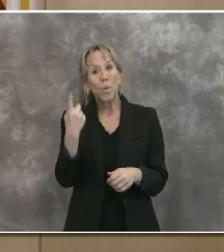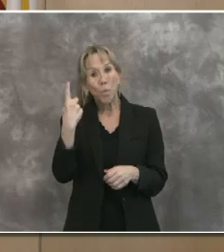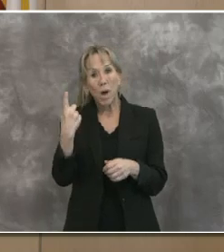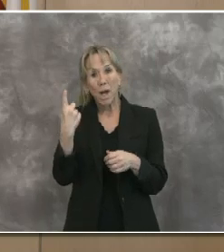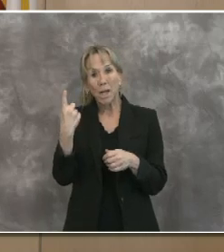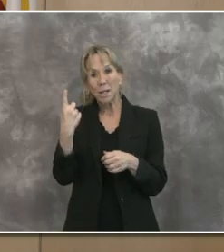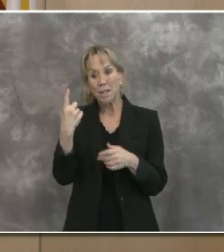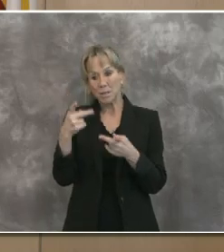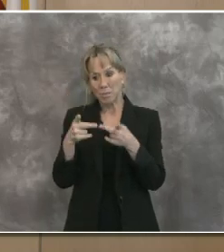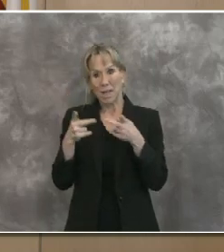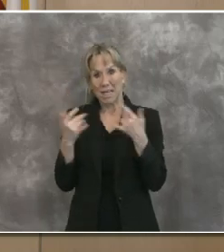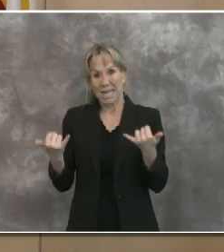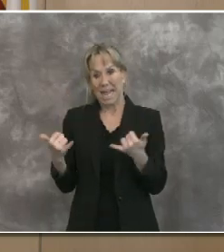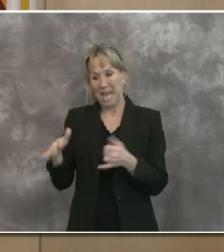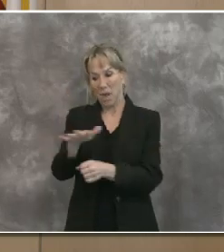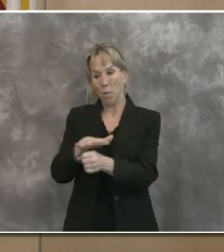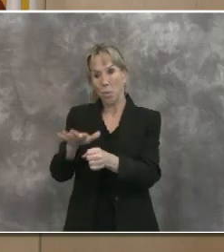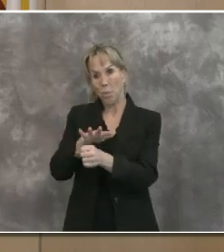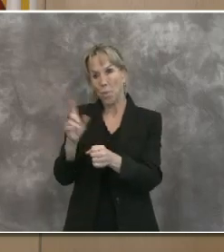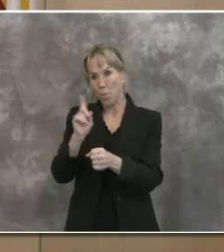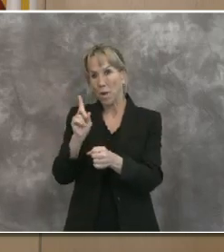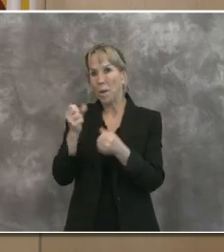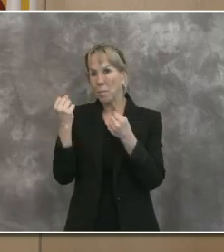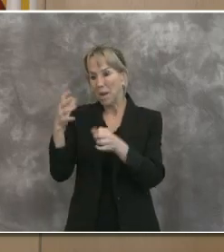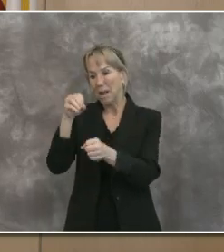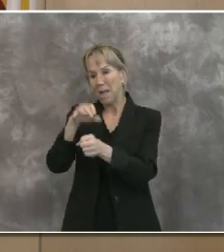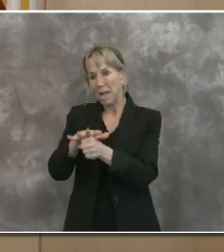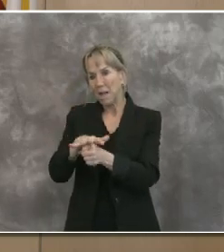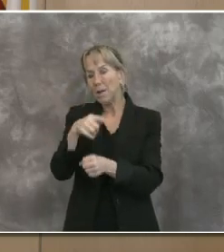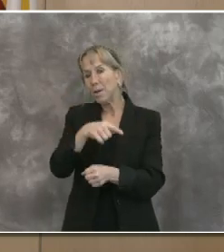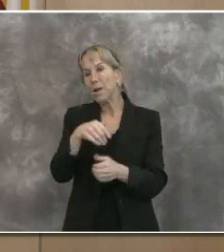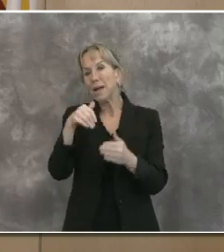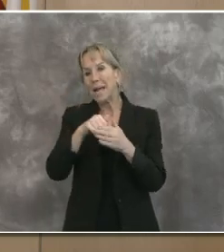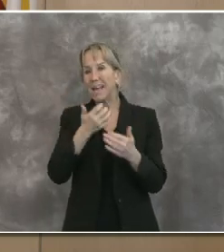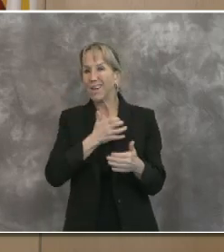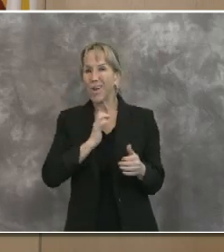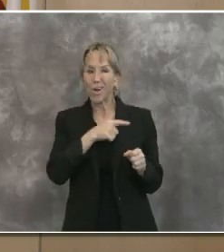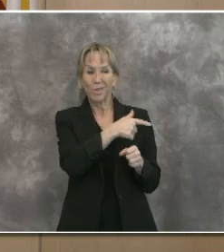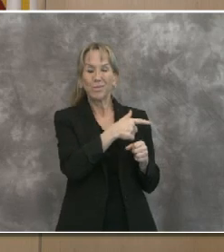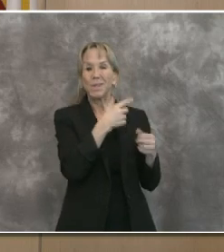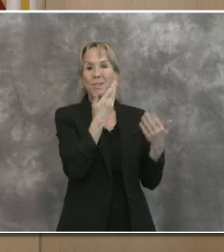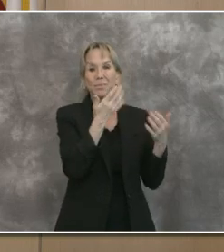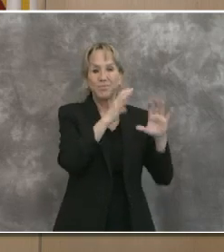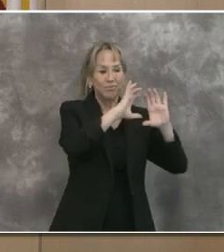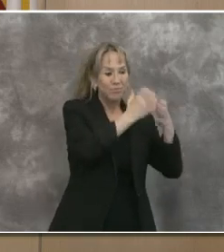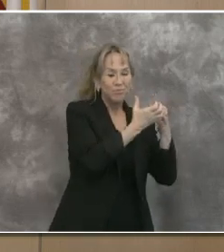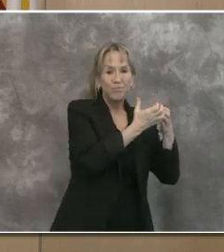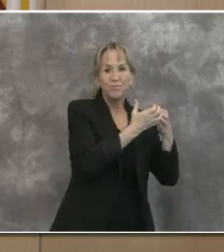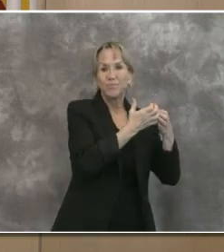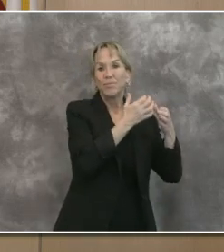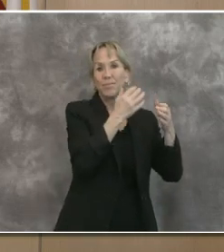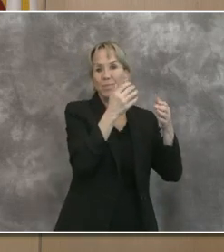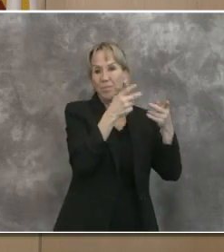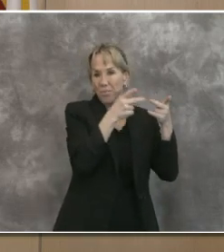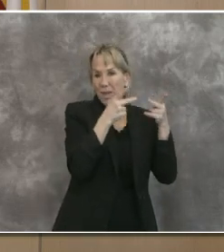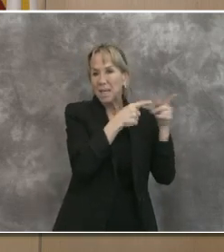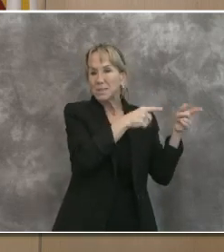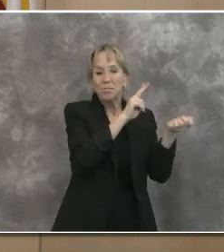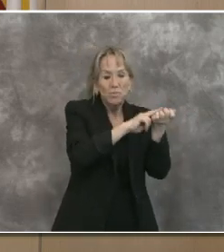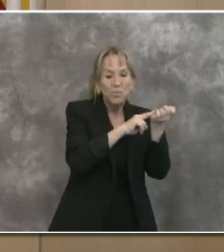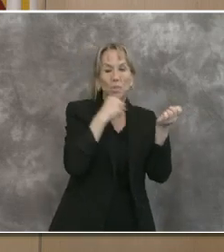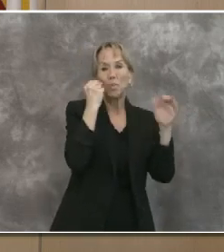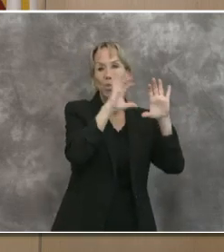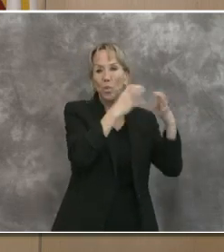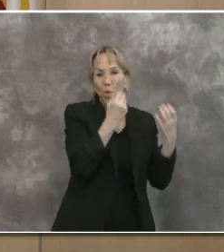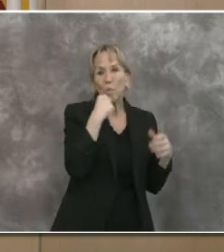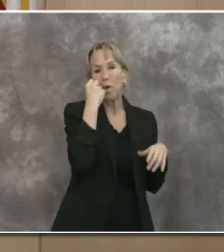locations where we have outbreaks is in our congregate care facilities, and we report that information to you daily, as well as